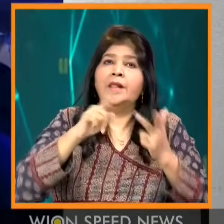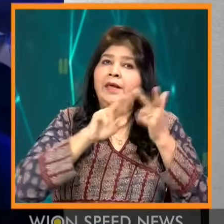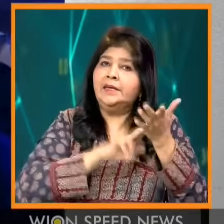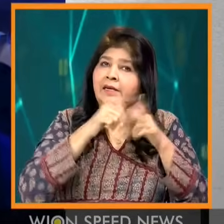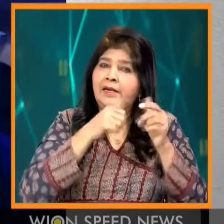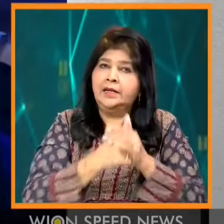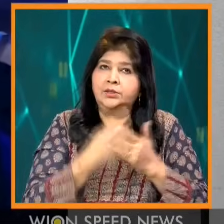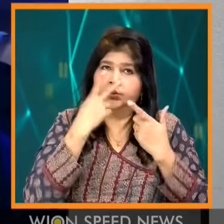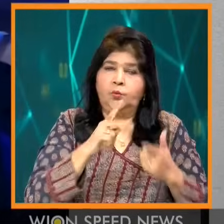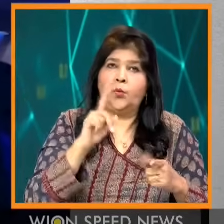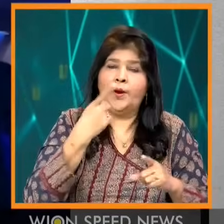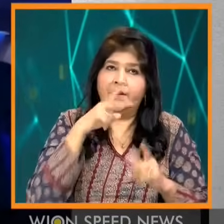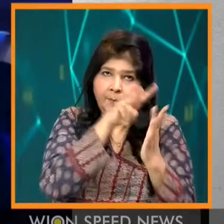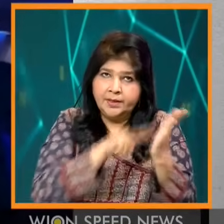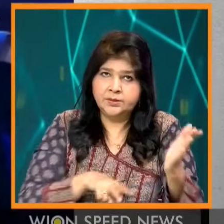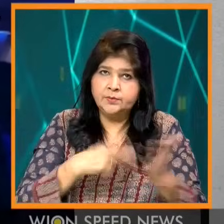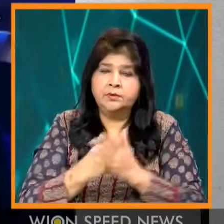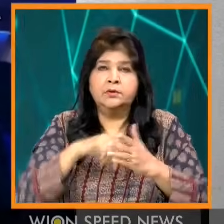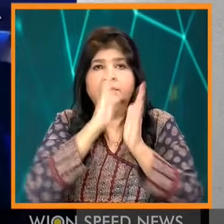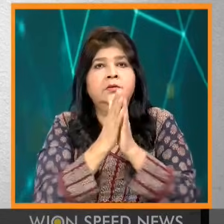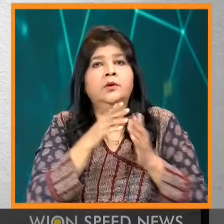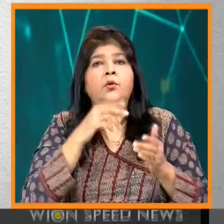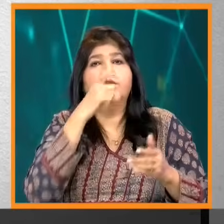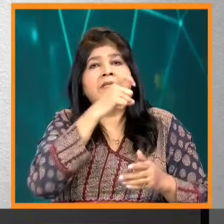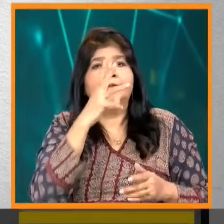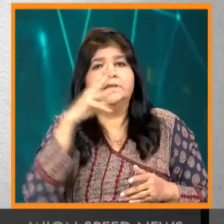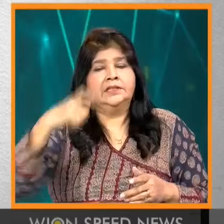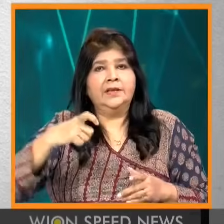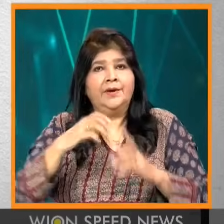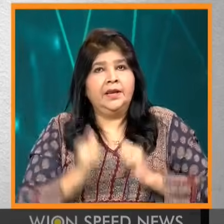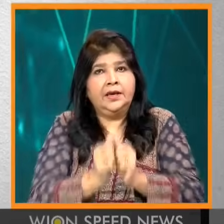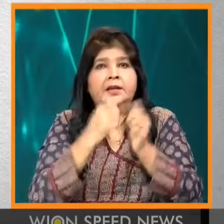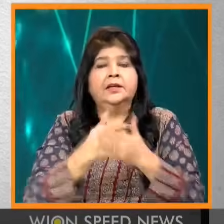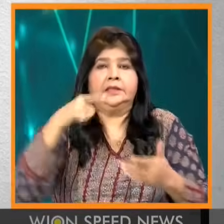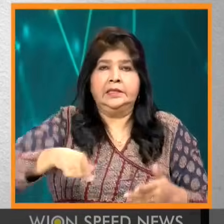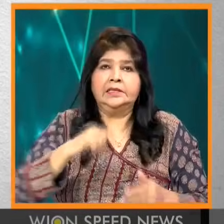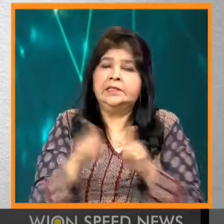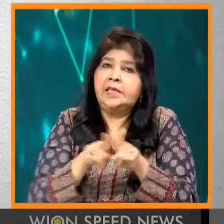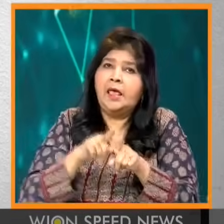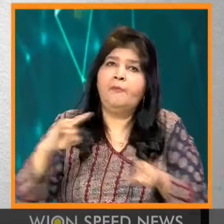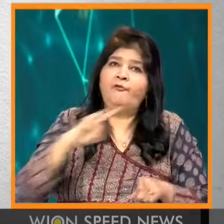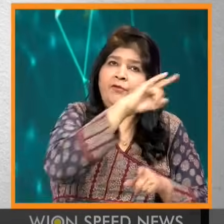to carry out one-time inspection of all Boeing 737 carriers that are operating in the fleet.